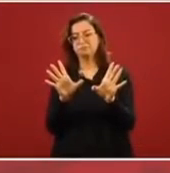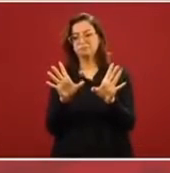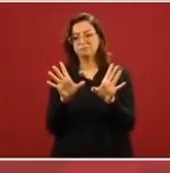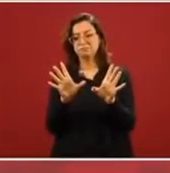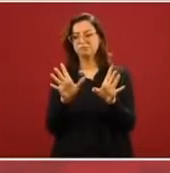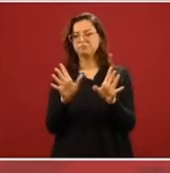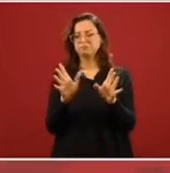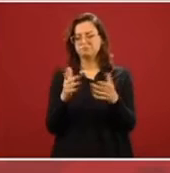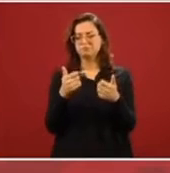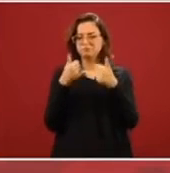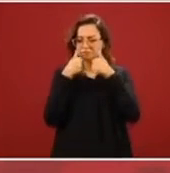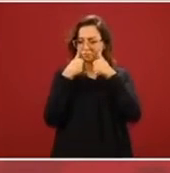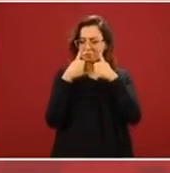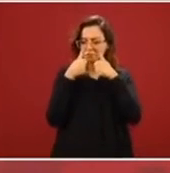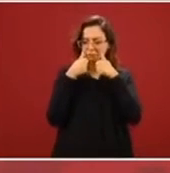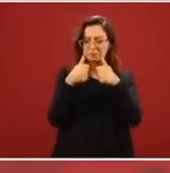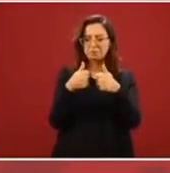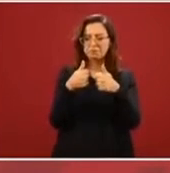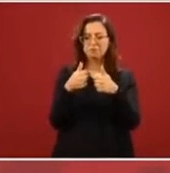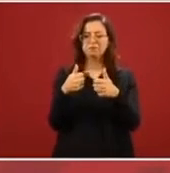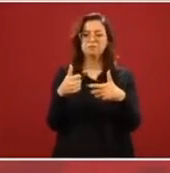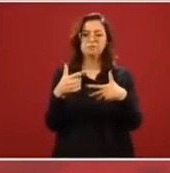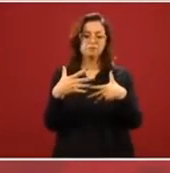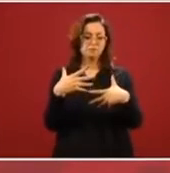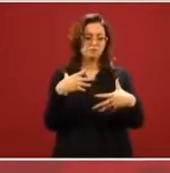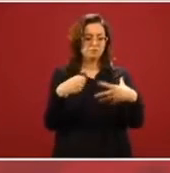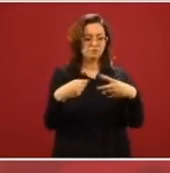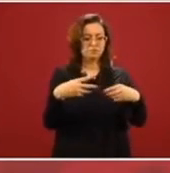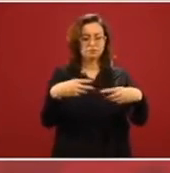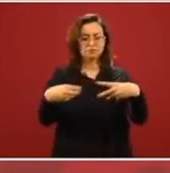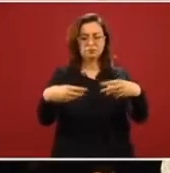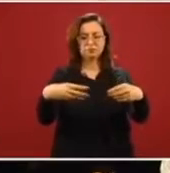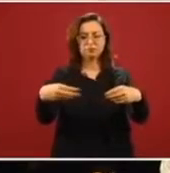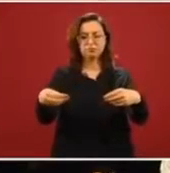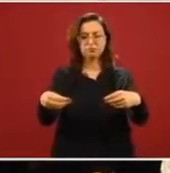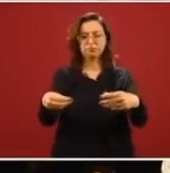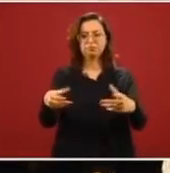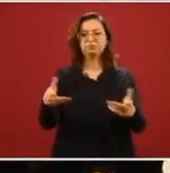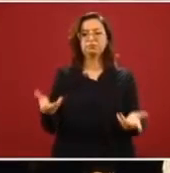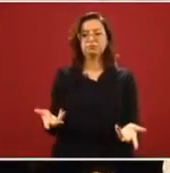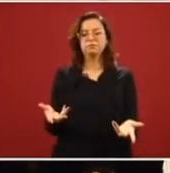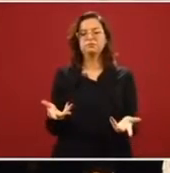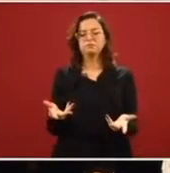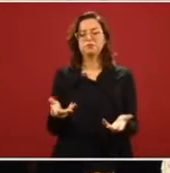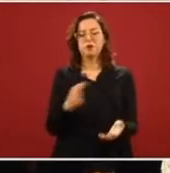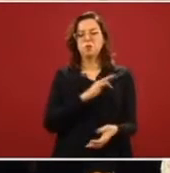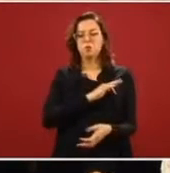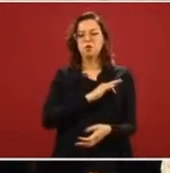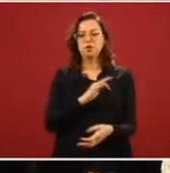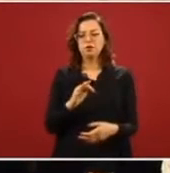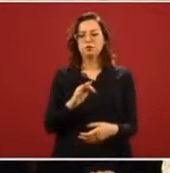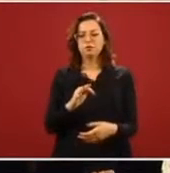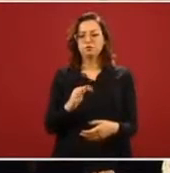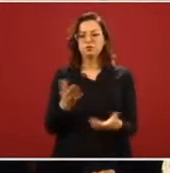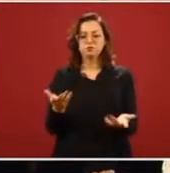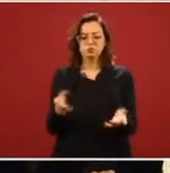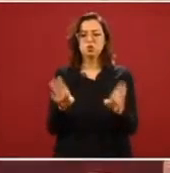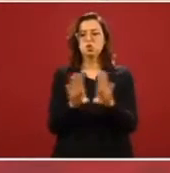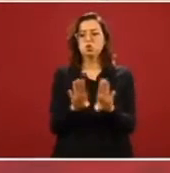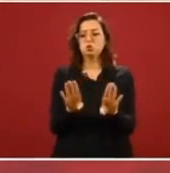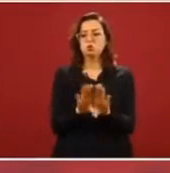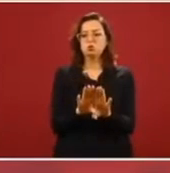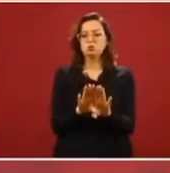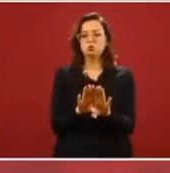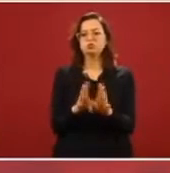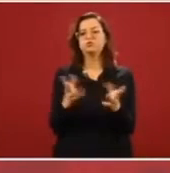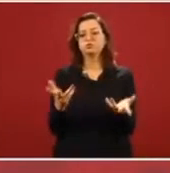circunstancias confront, especiales, esta epidemia, and we have these ¿Dónde está special nuestra circumstances in this Pues, epidemic